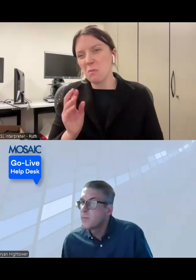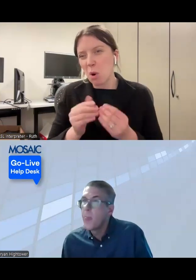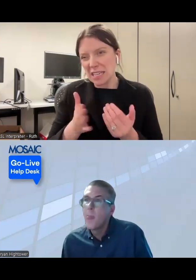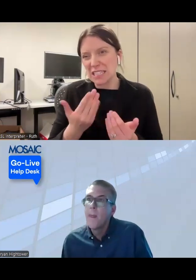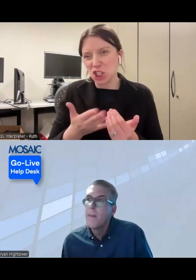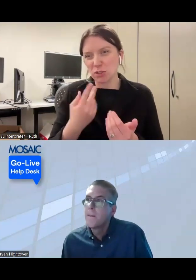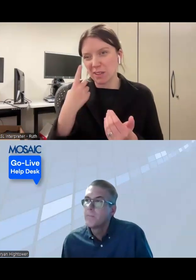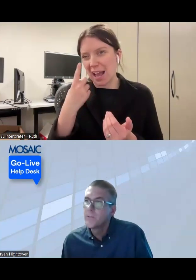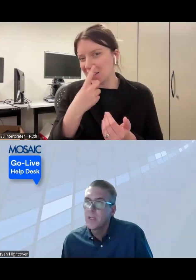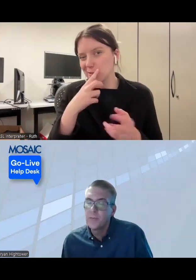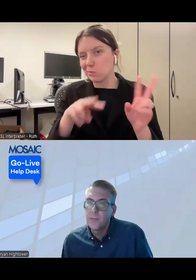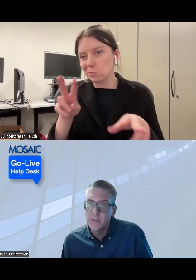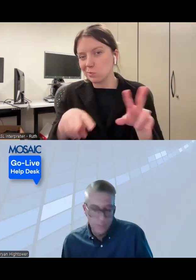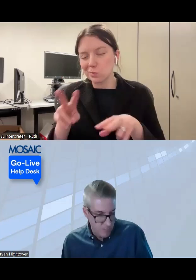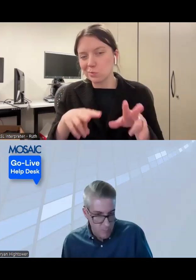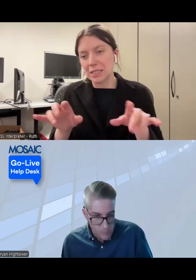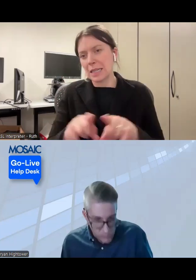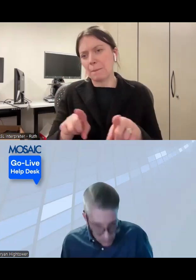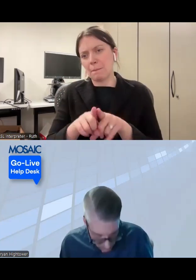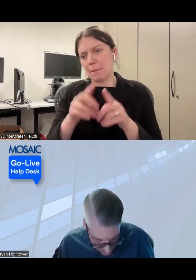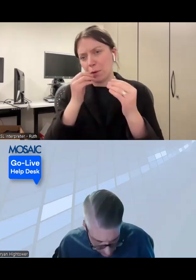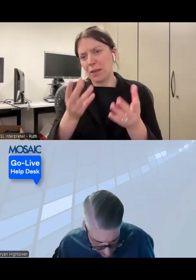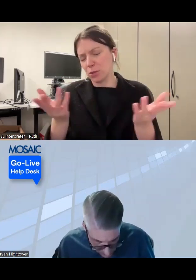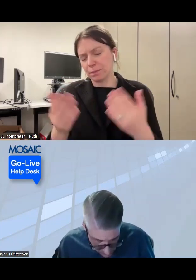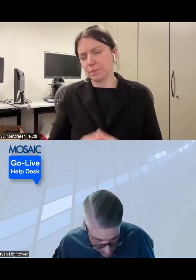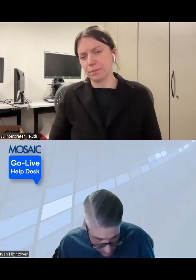eyes. Same information.